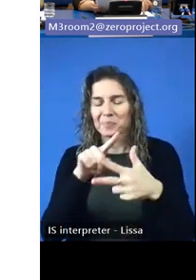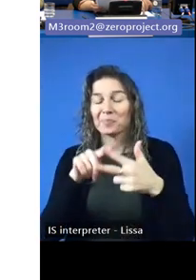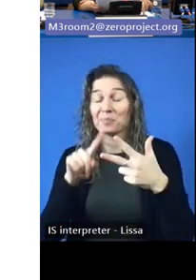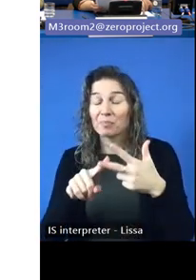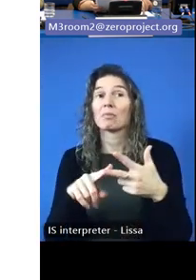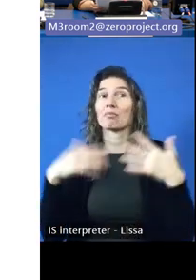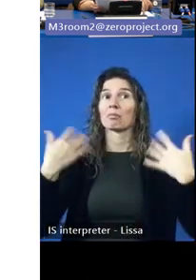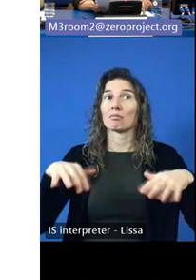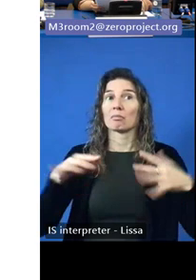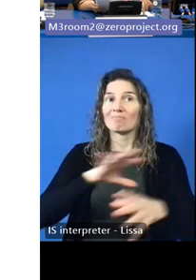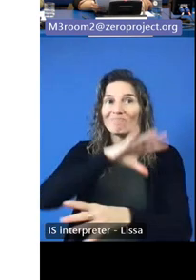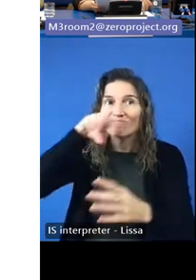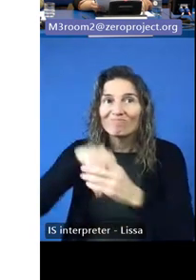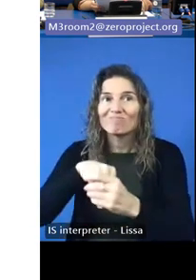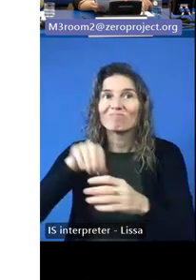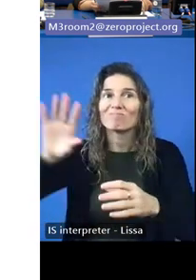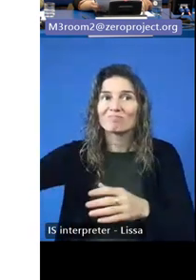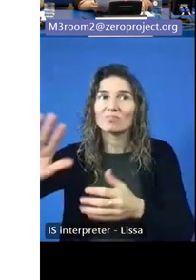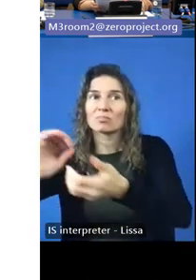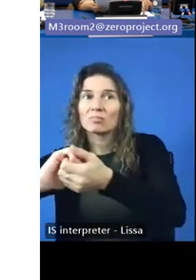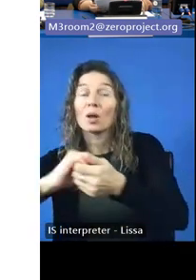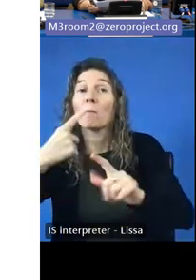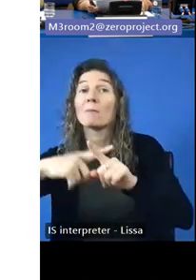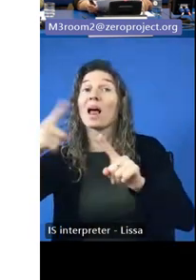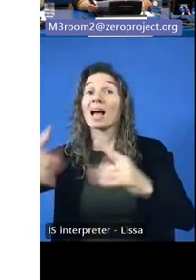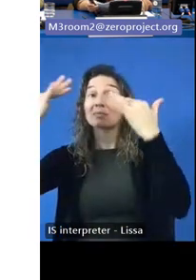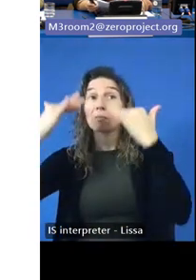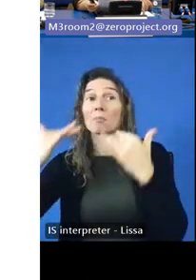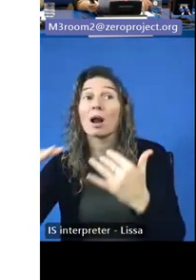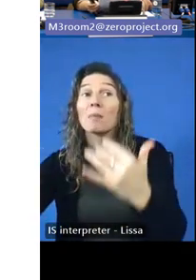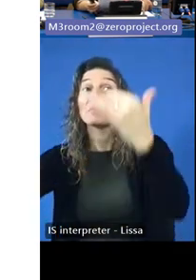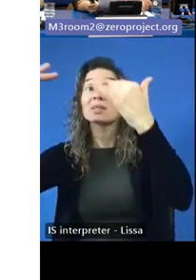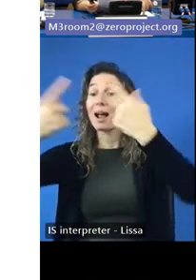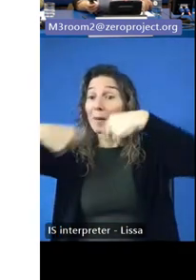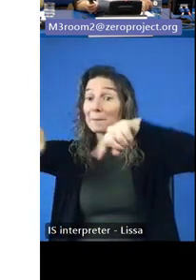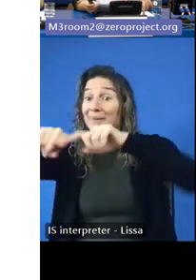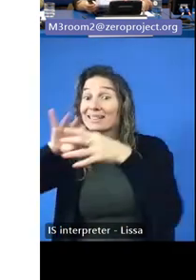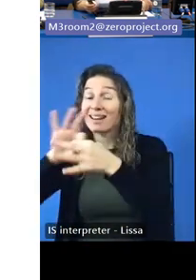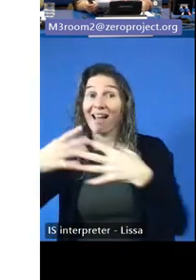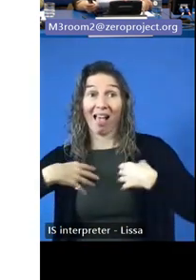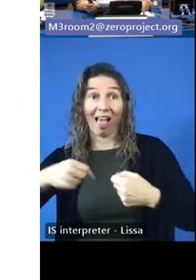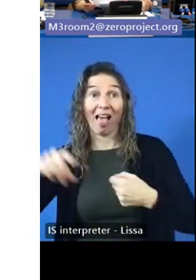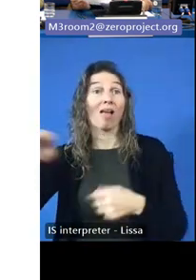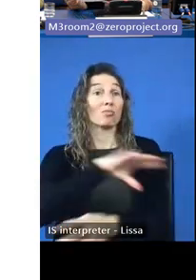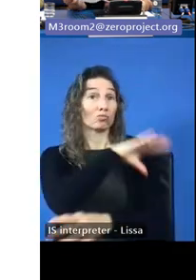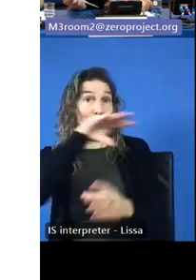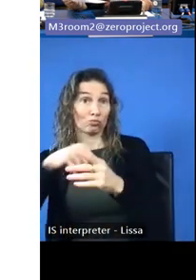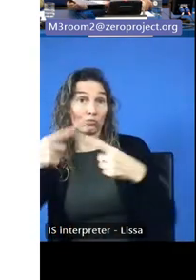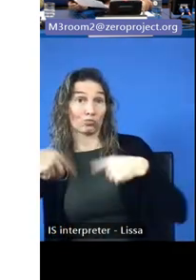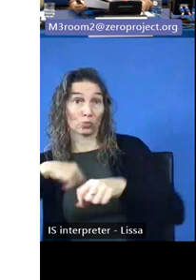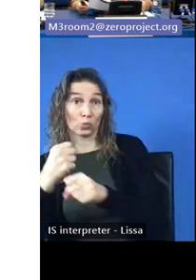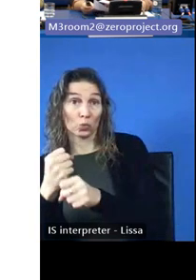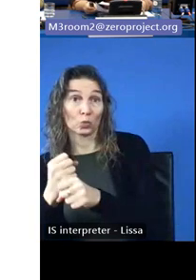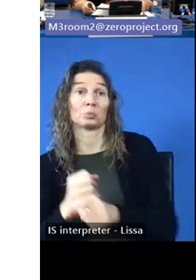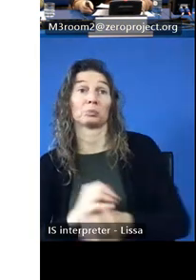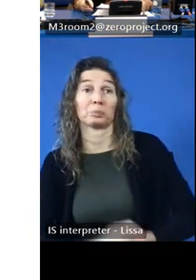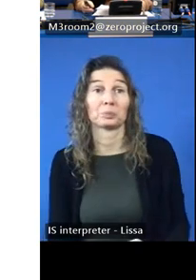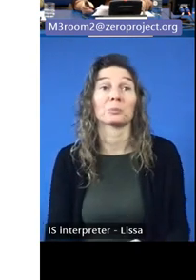disabilities and for inclusion in COVID responses, the public welfare awareness scheme, and nutrition